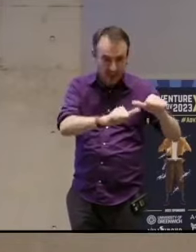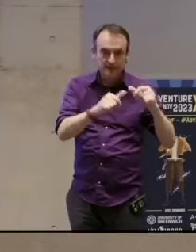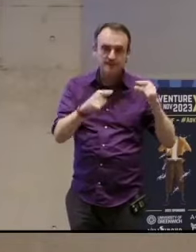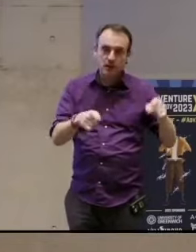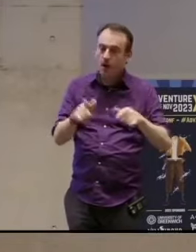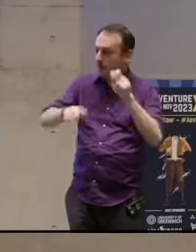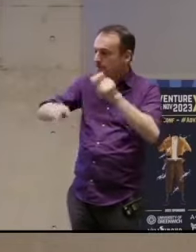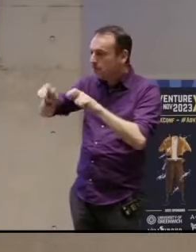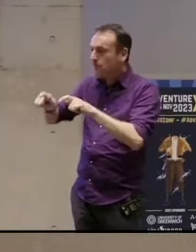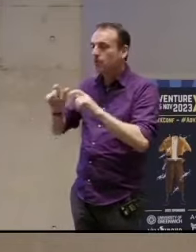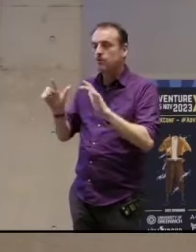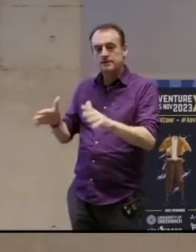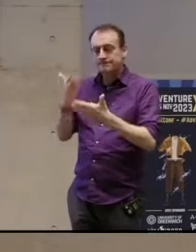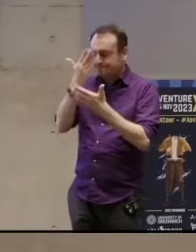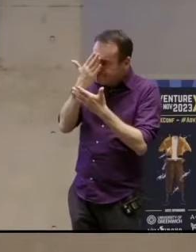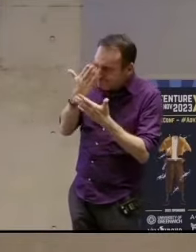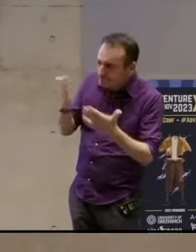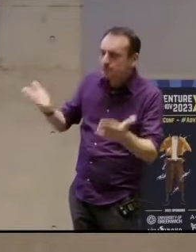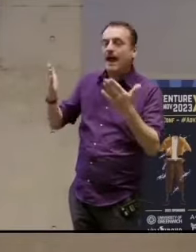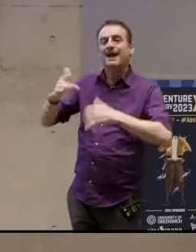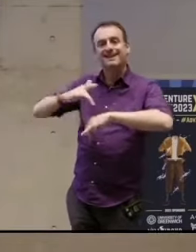able.